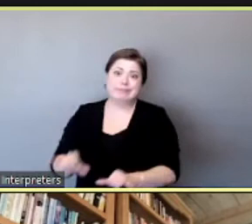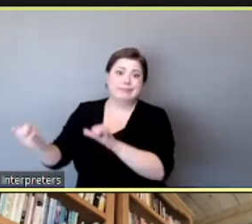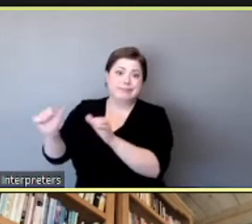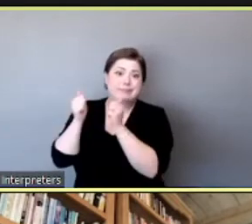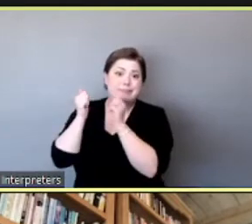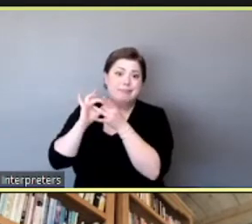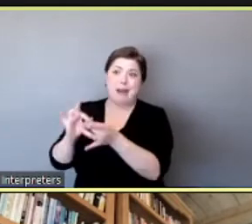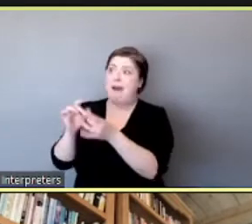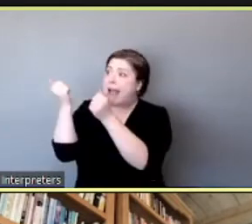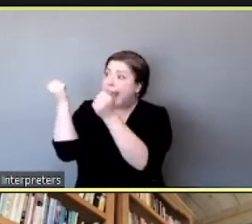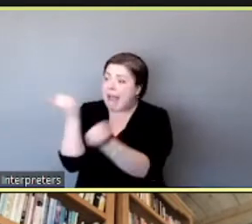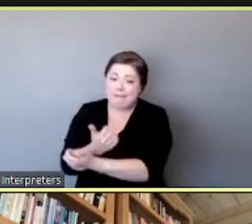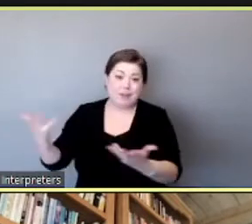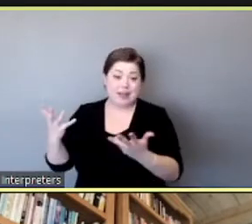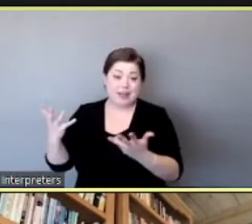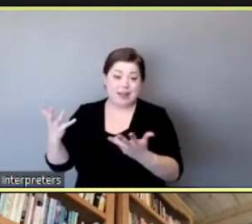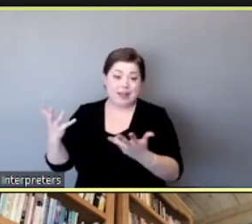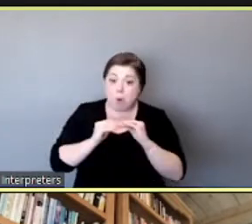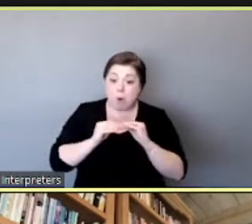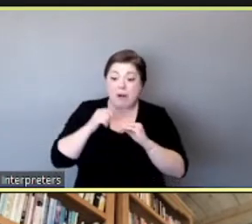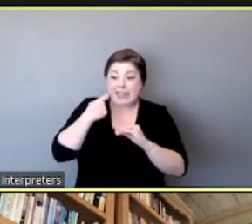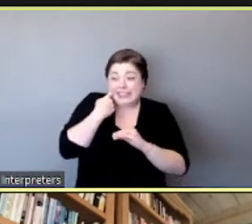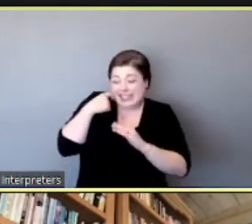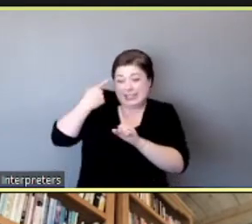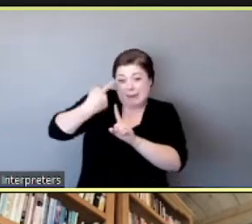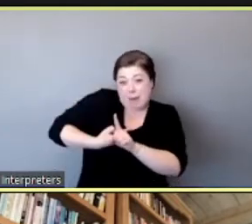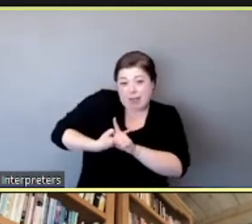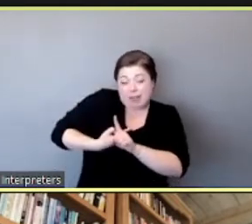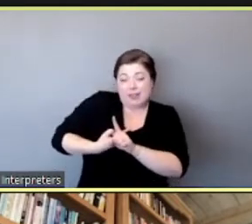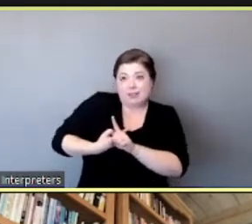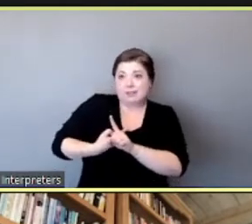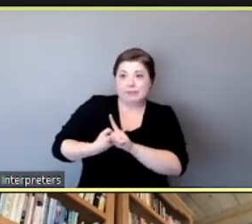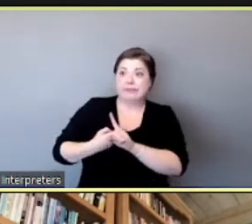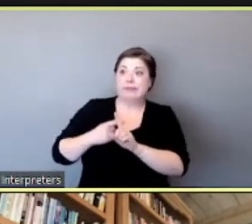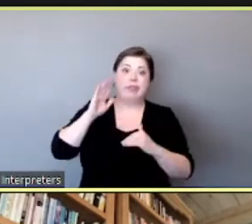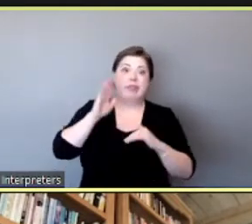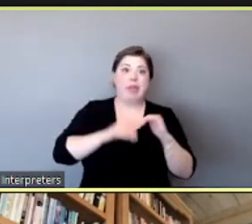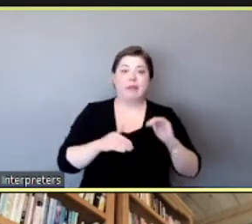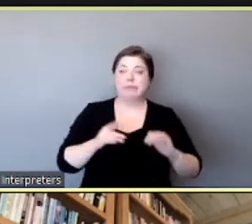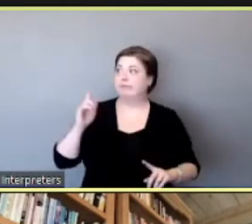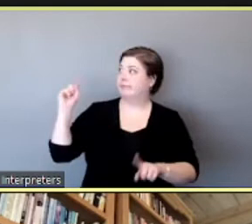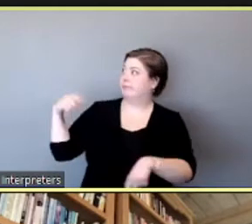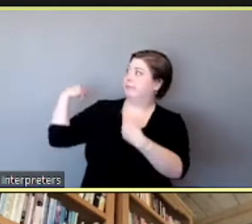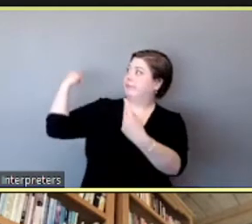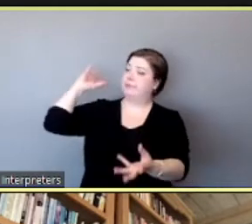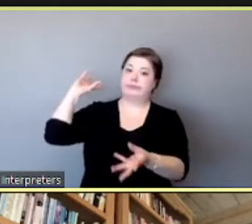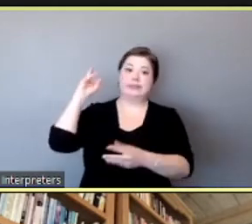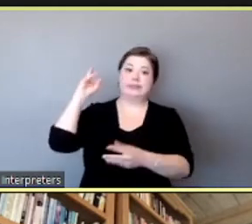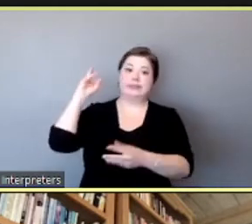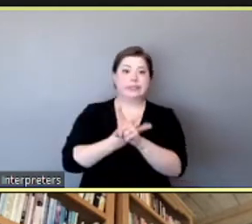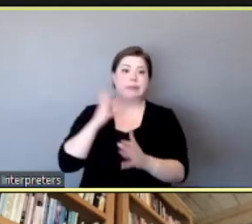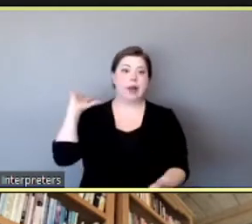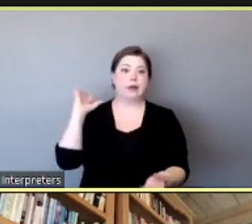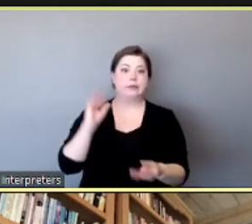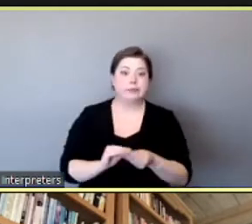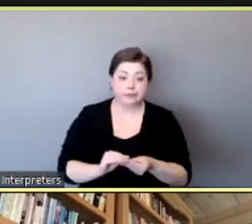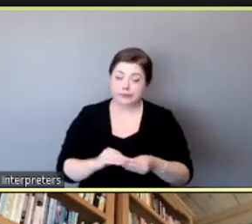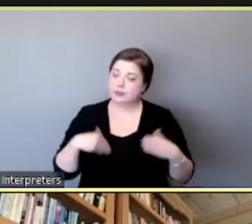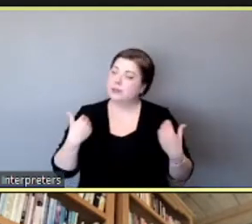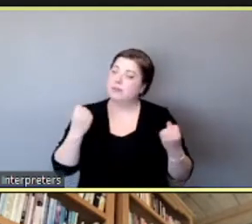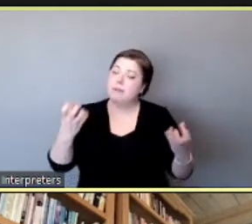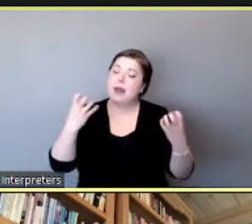past month than I have in the previous 6 months. And so there's a lot of myths out